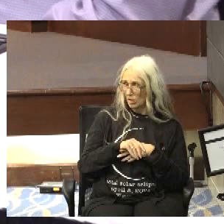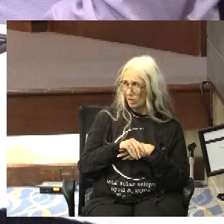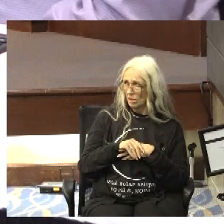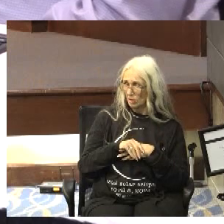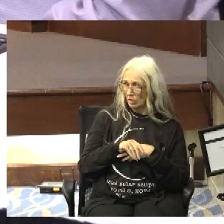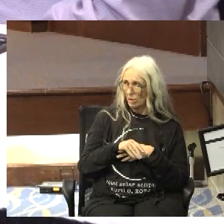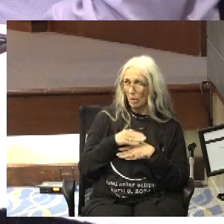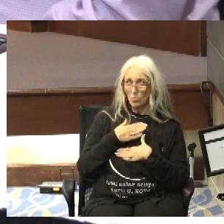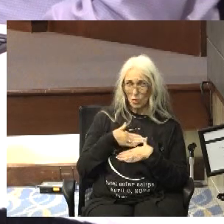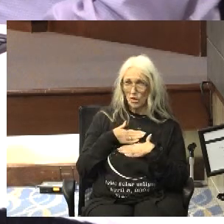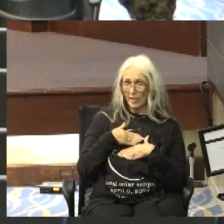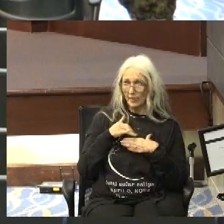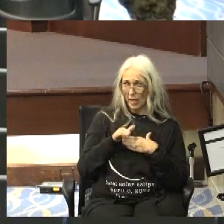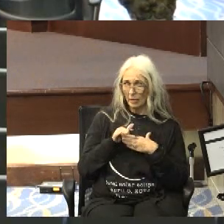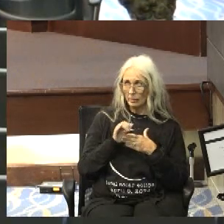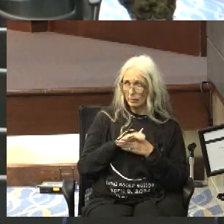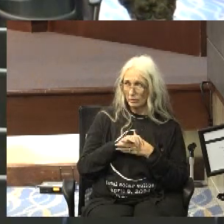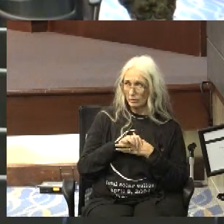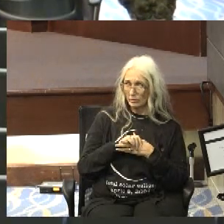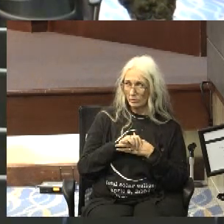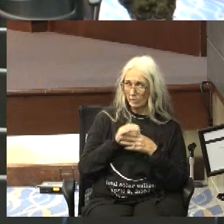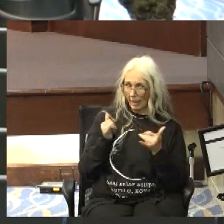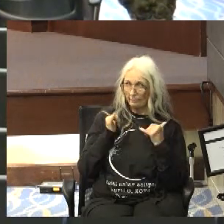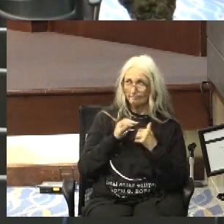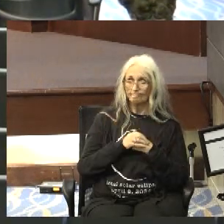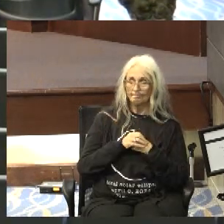well appreciated. Thanks. All right.